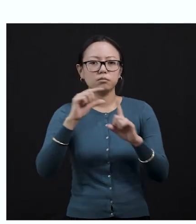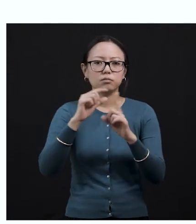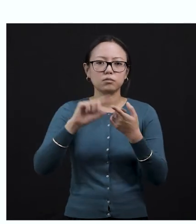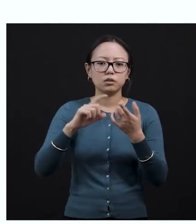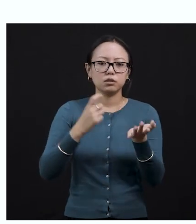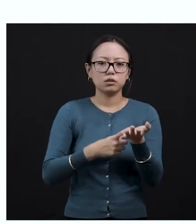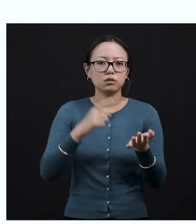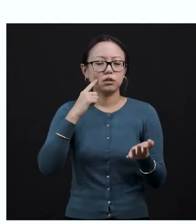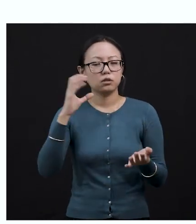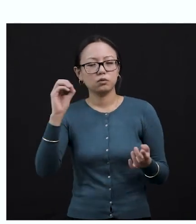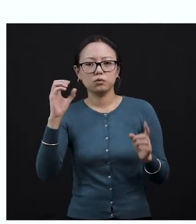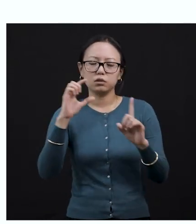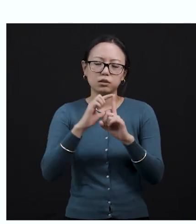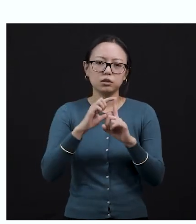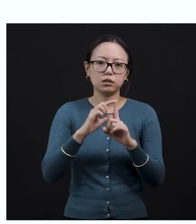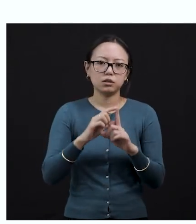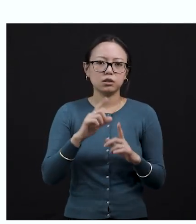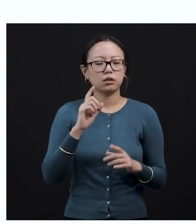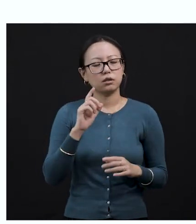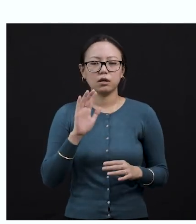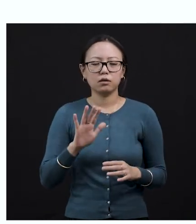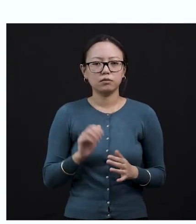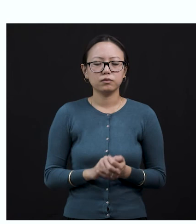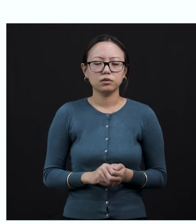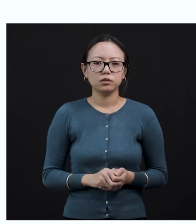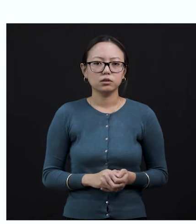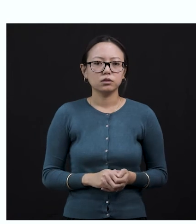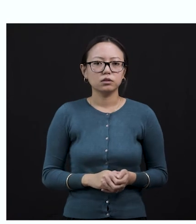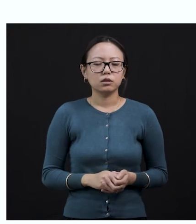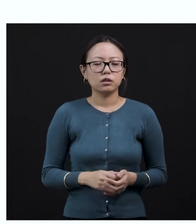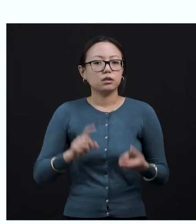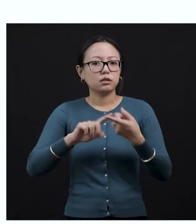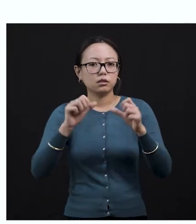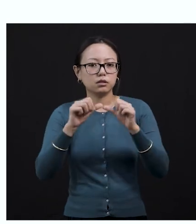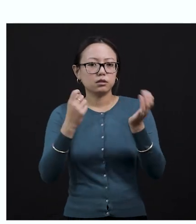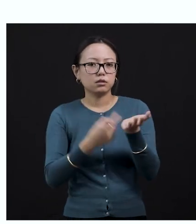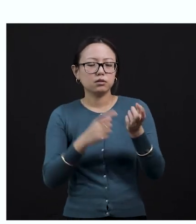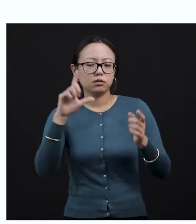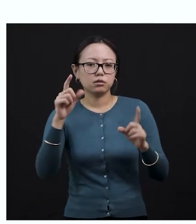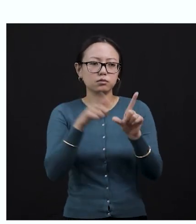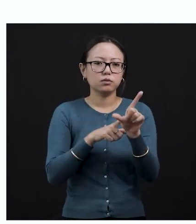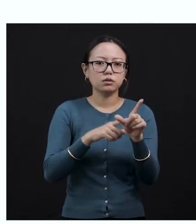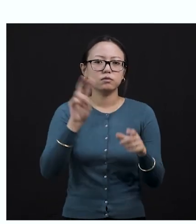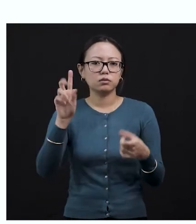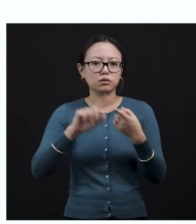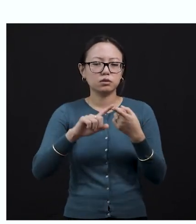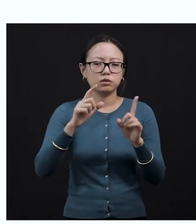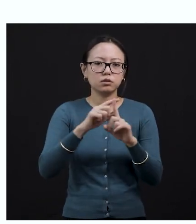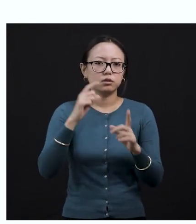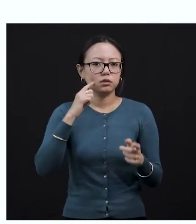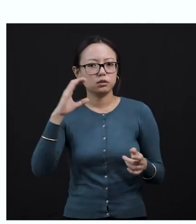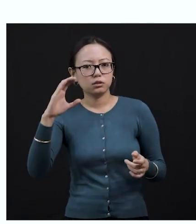from 1500 to 1000 BC, and the later Vedic period, which was from